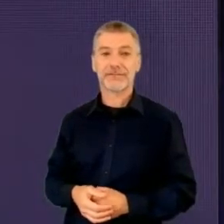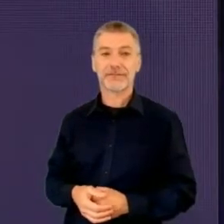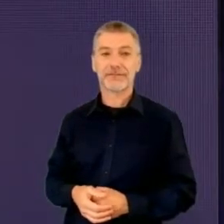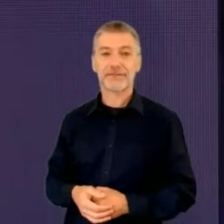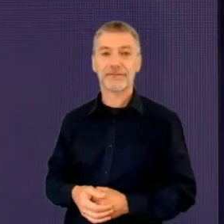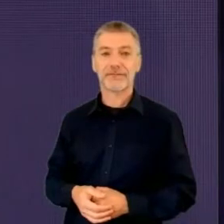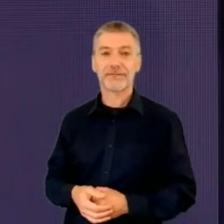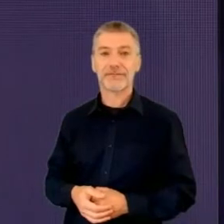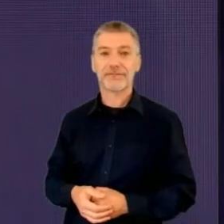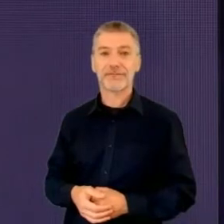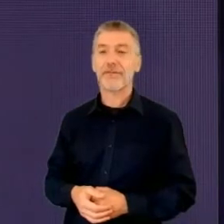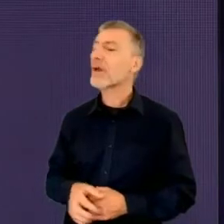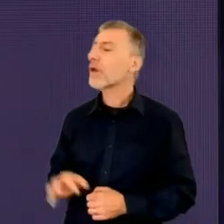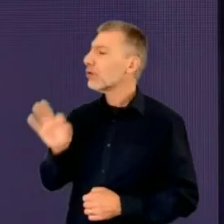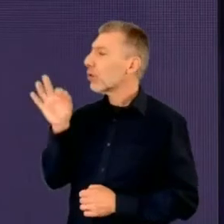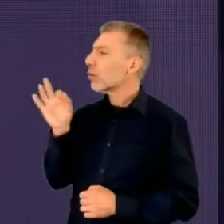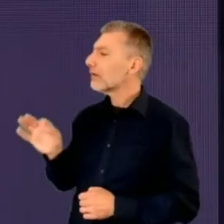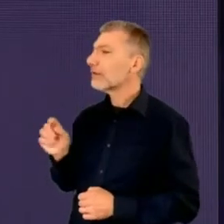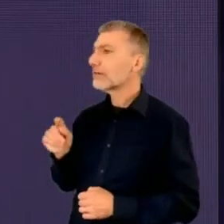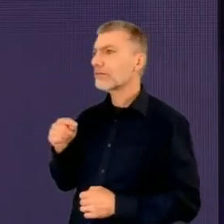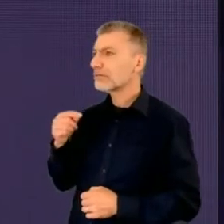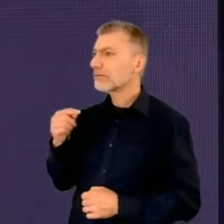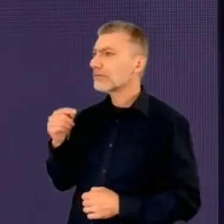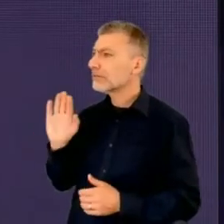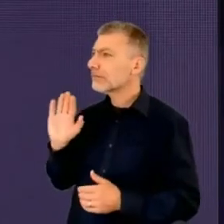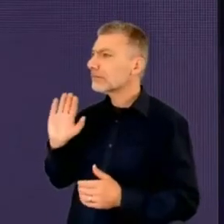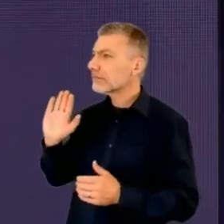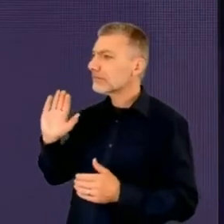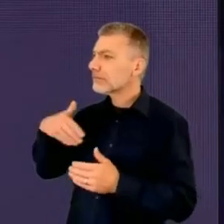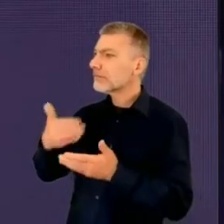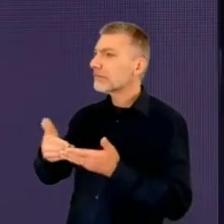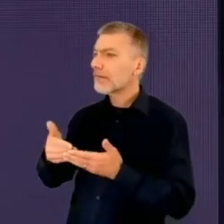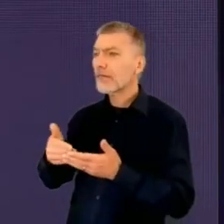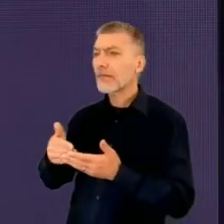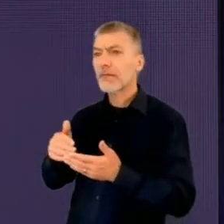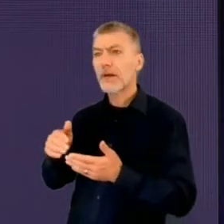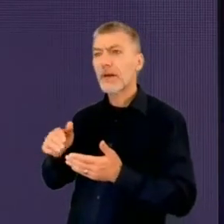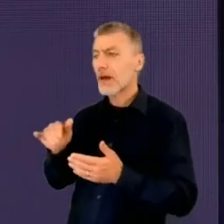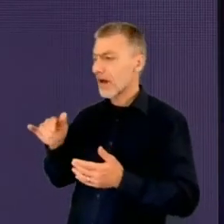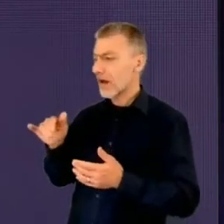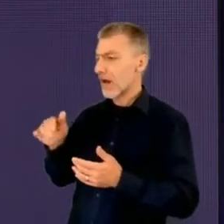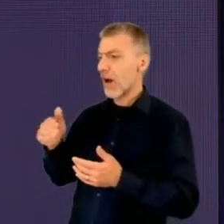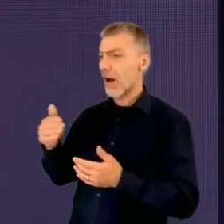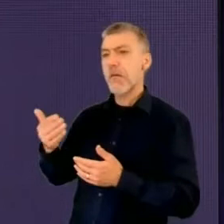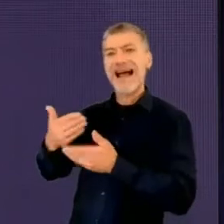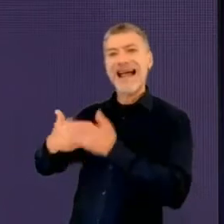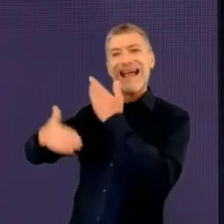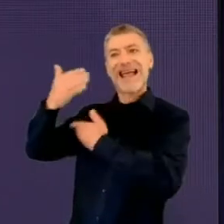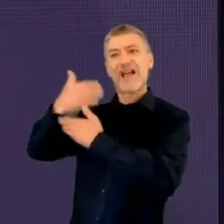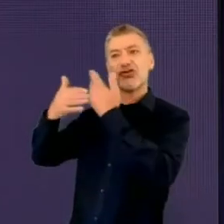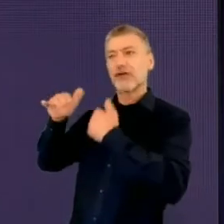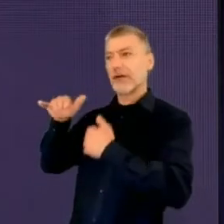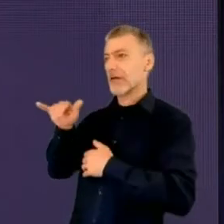is, what lessons have we learned from planes in the past to help design our planes for the